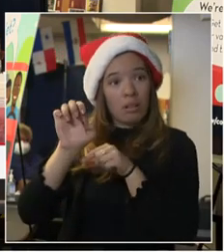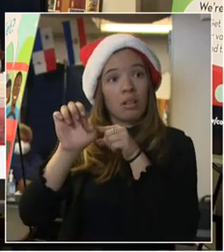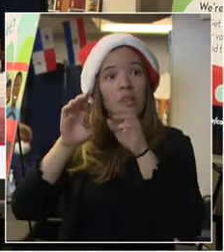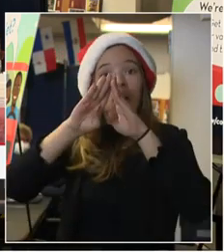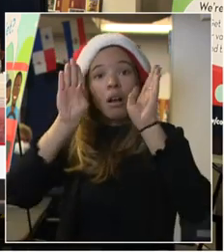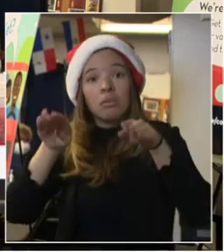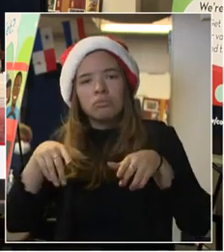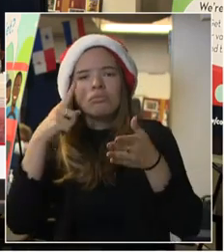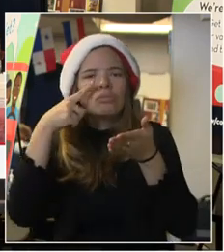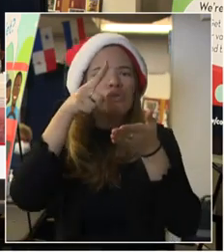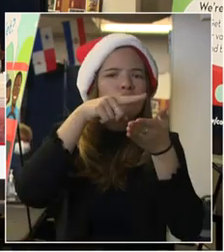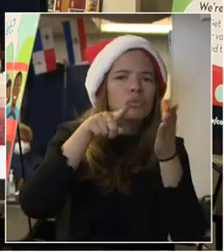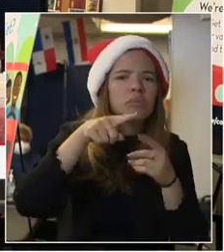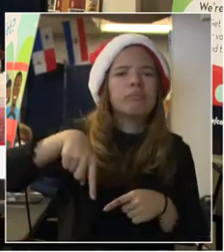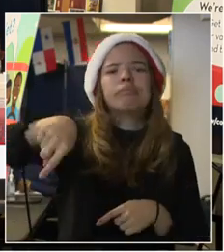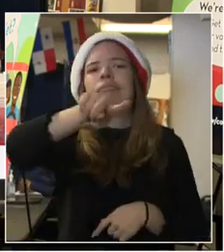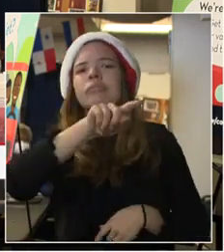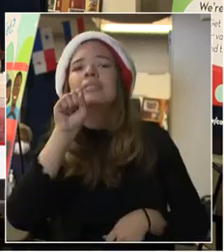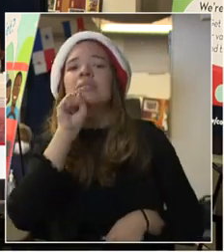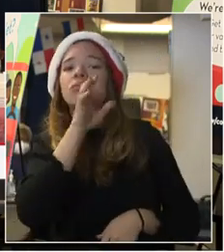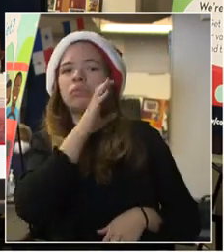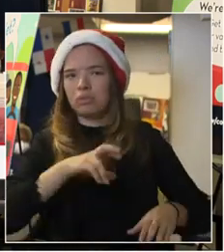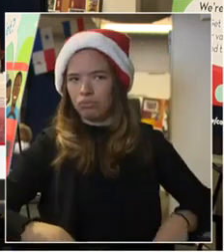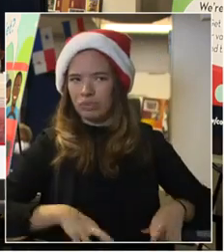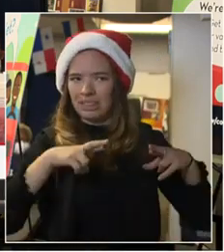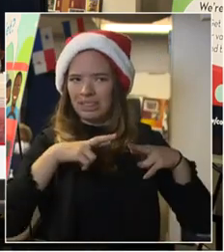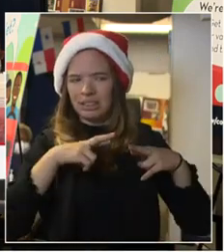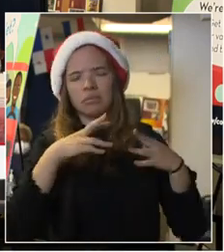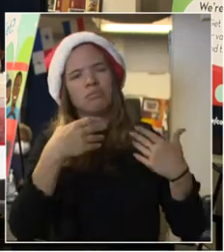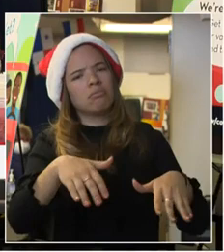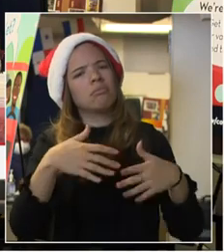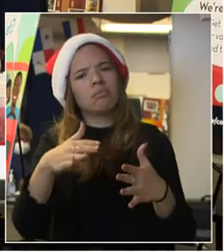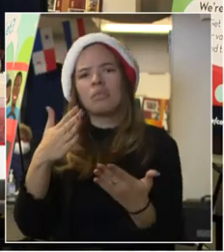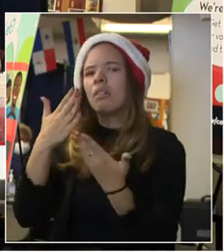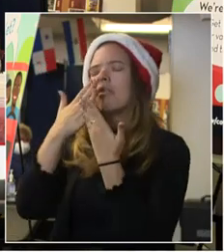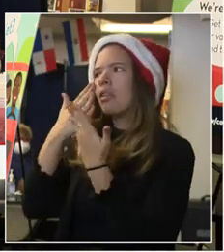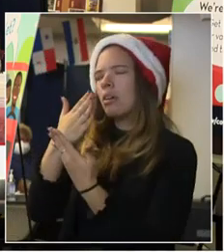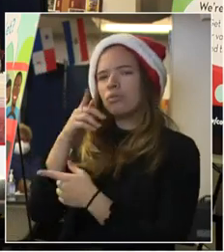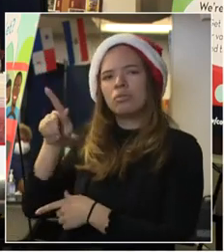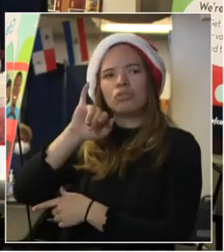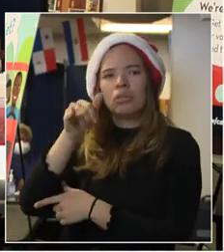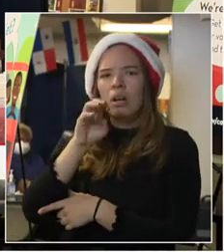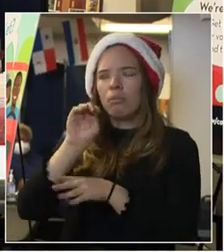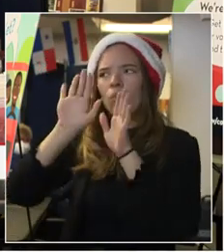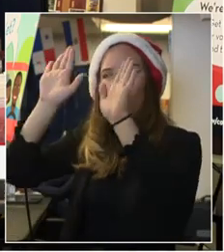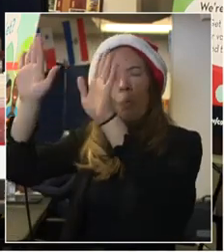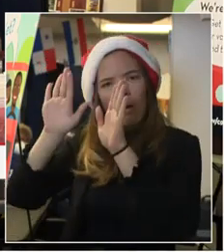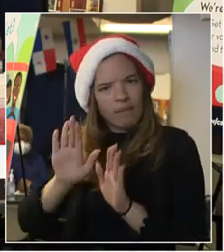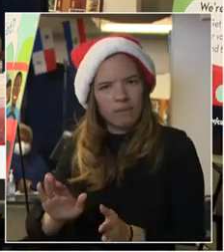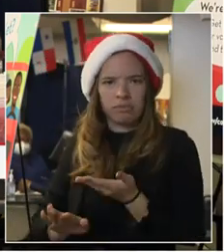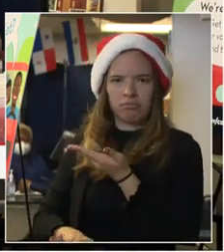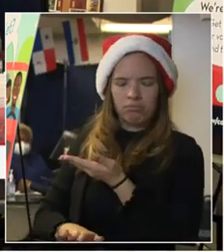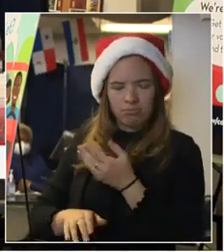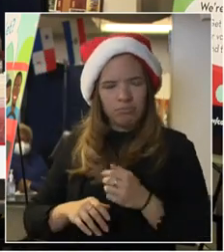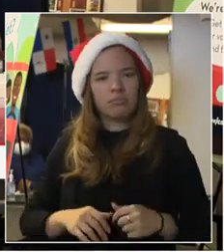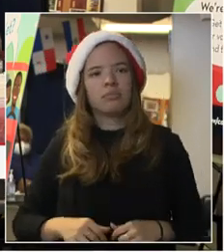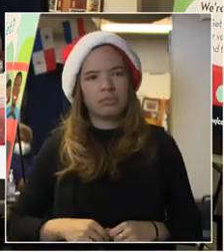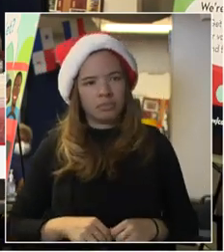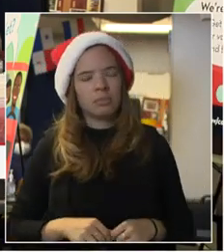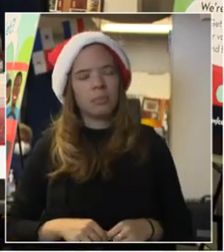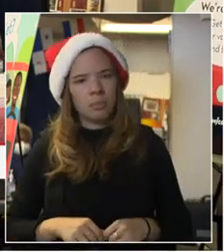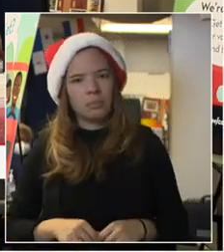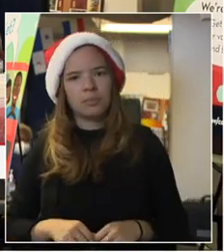is something that we are very thankful for, Jim, and we appreciate all the efforts that your staff have put in on that a remarkable